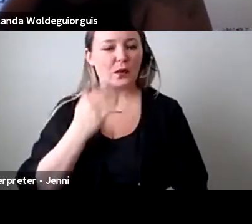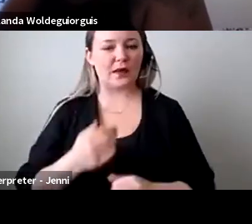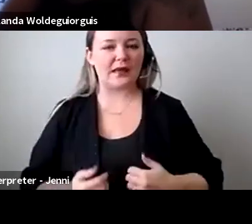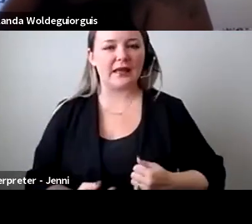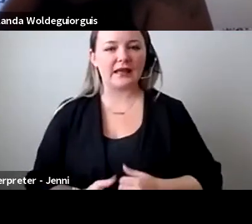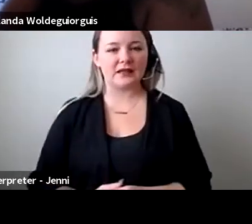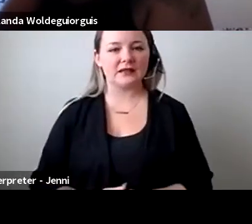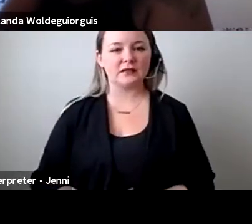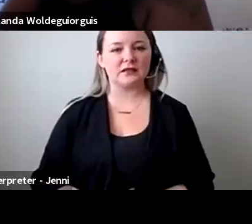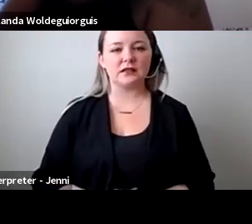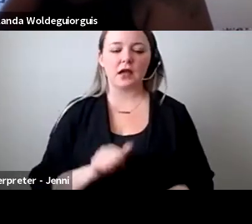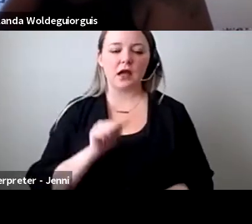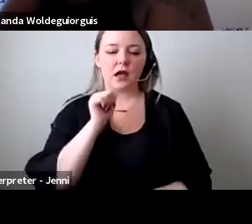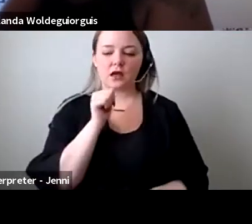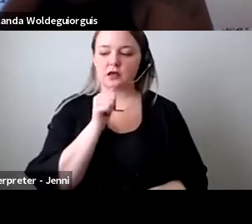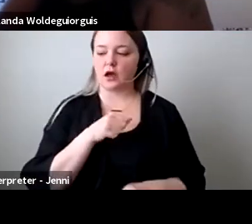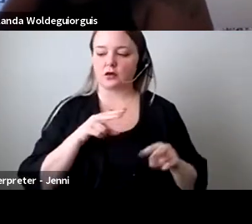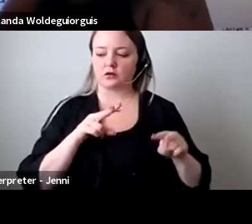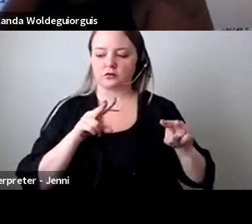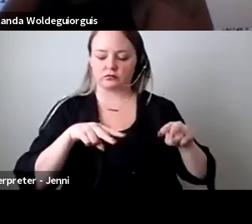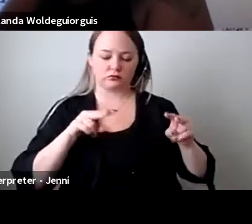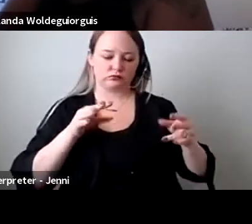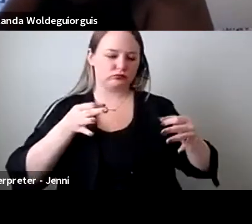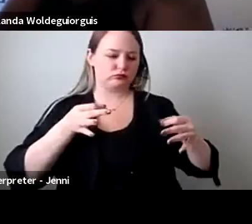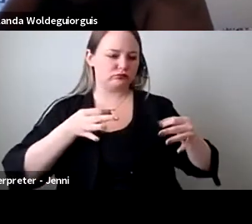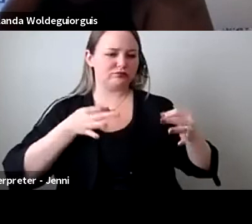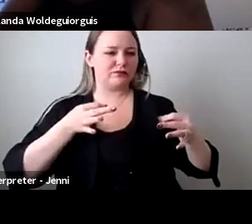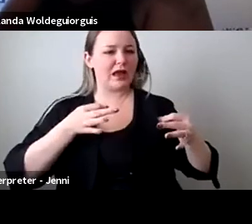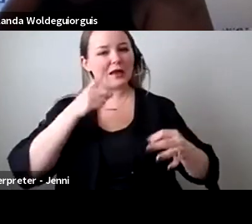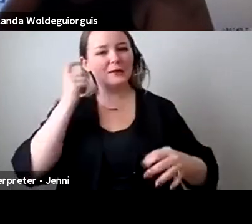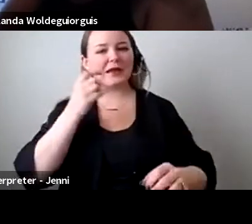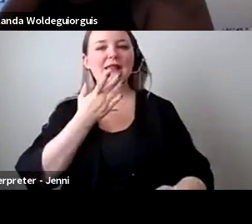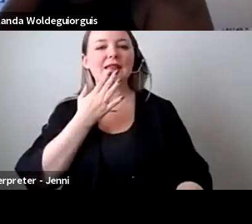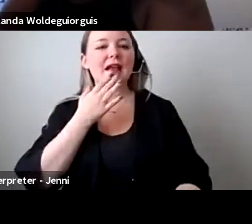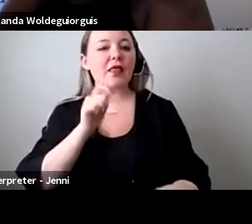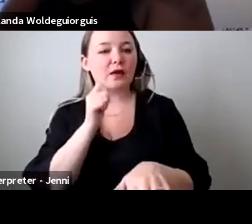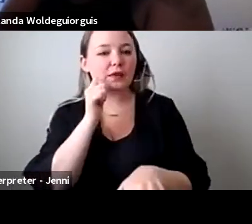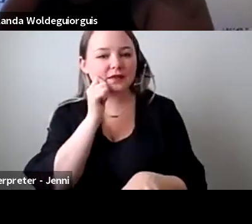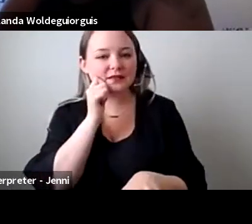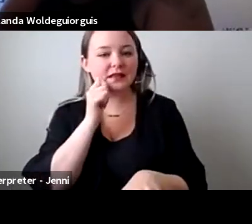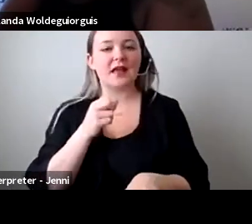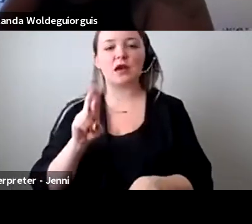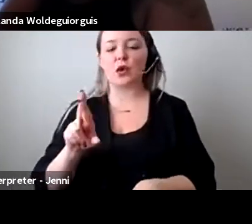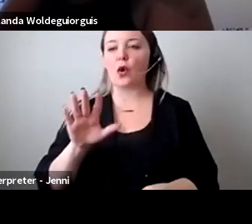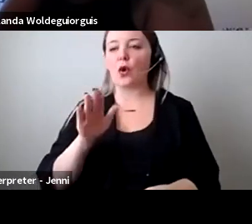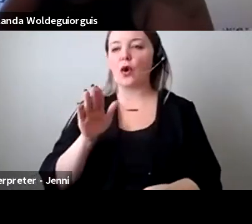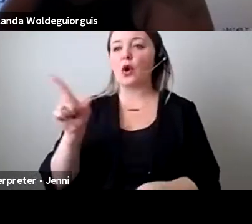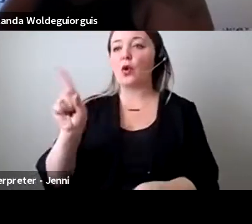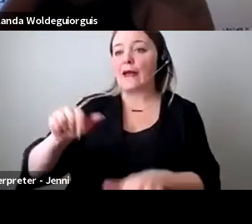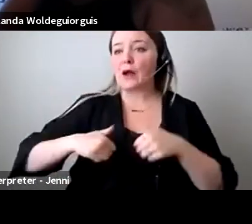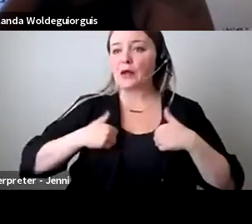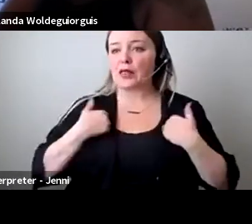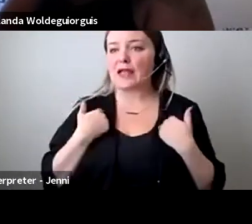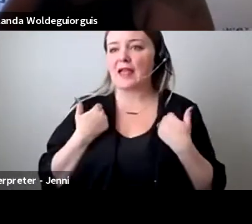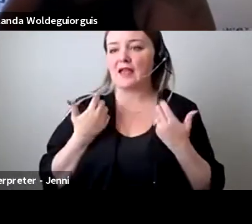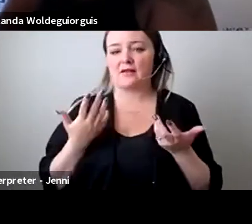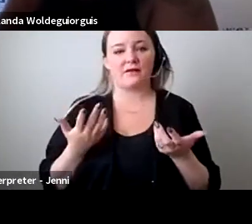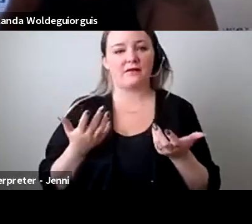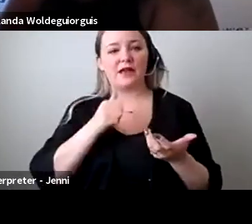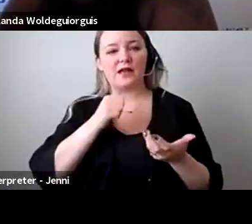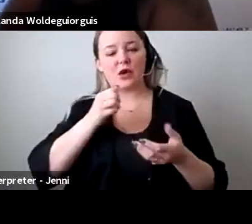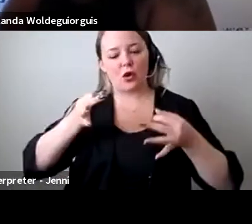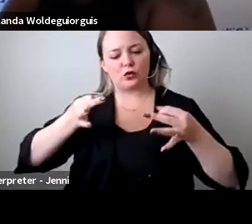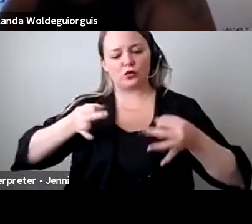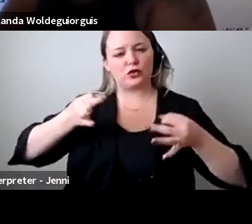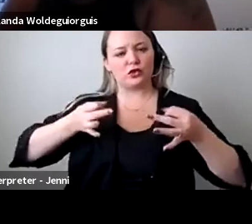not to judge you or say what you did because of the color of your skin or the neighborhood you lived in. And yes,